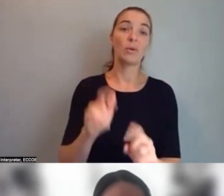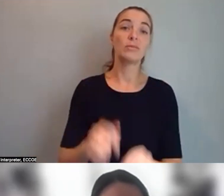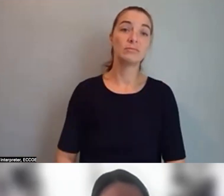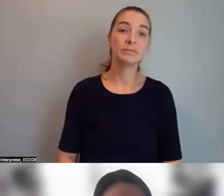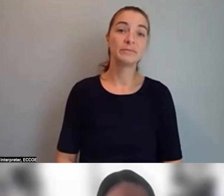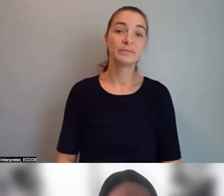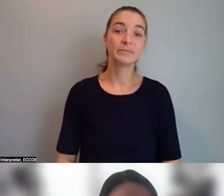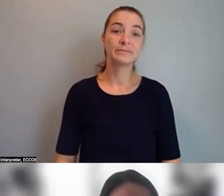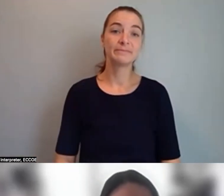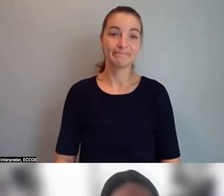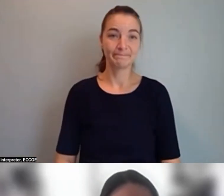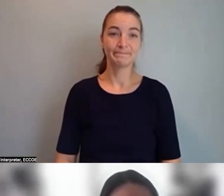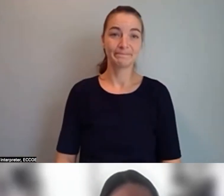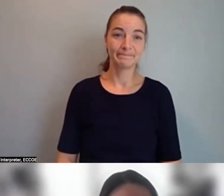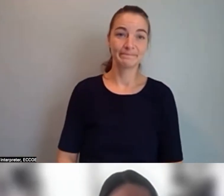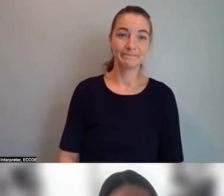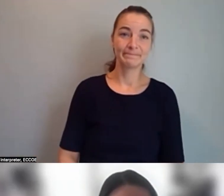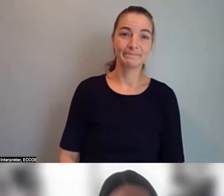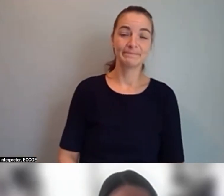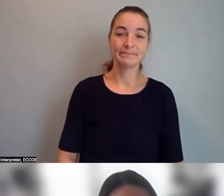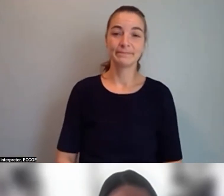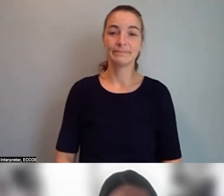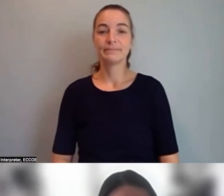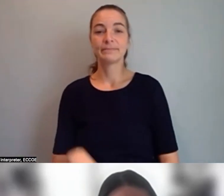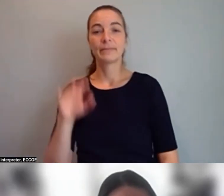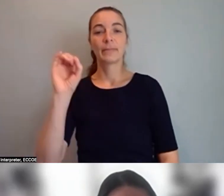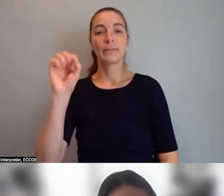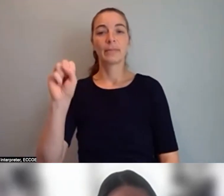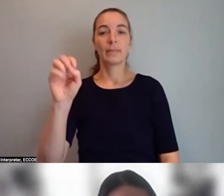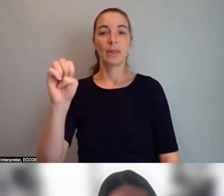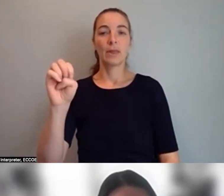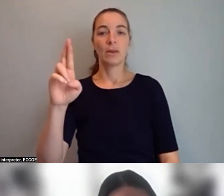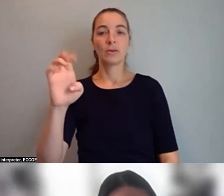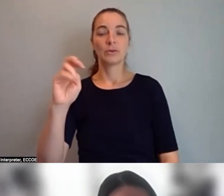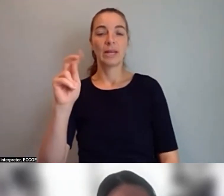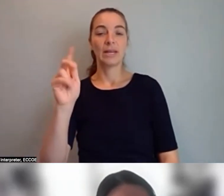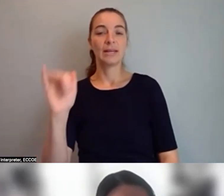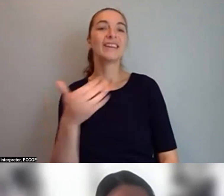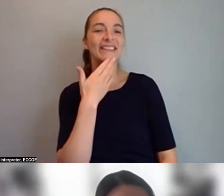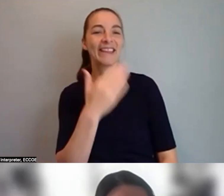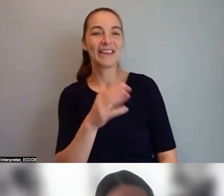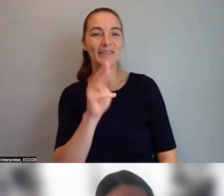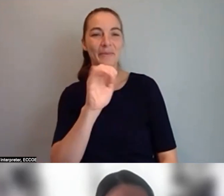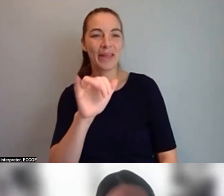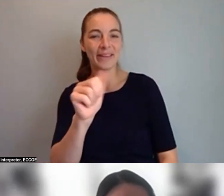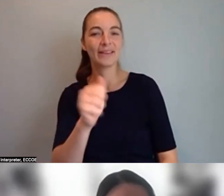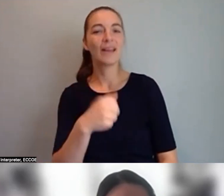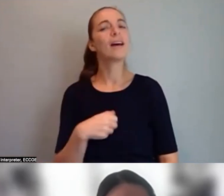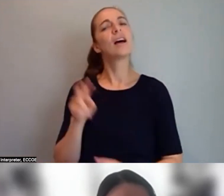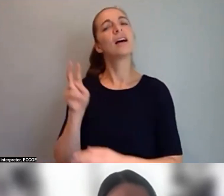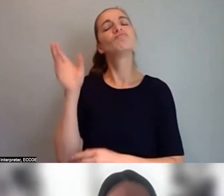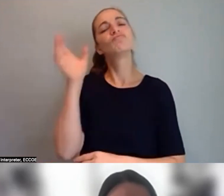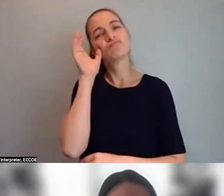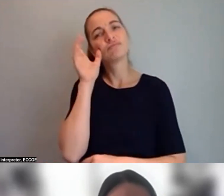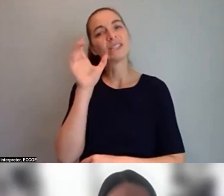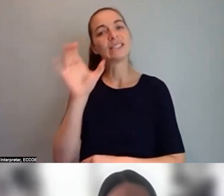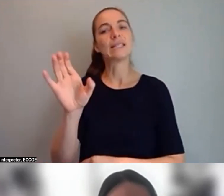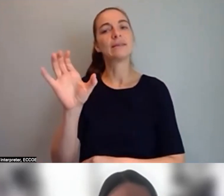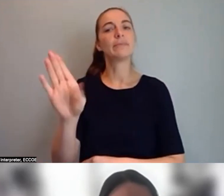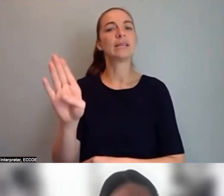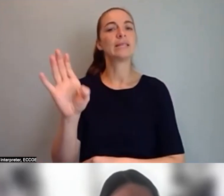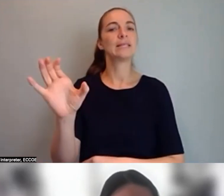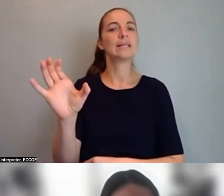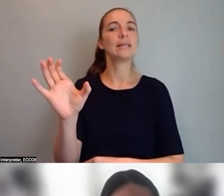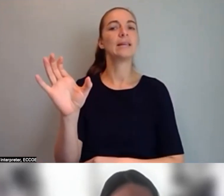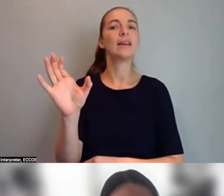Thank you, Maya. I was listening to, I think it was CDC the other day that, that has, has, that identified a new branch of therapy around